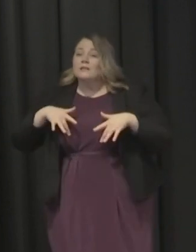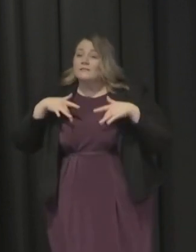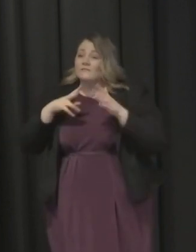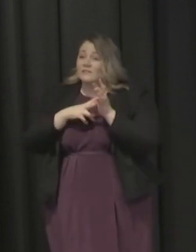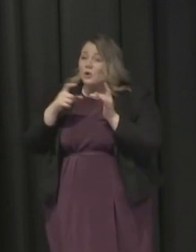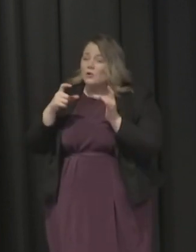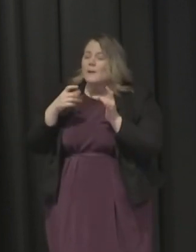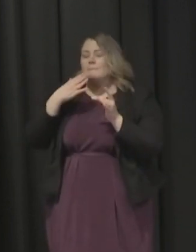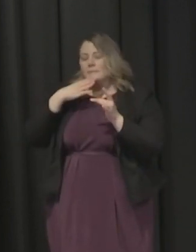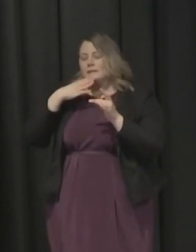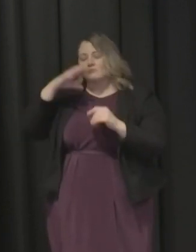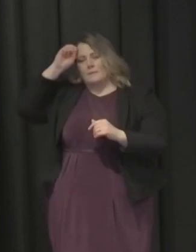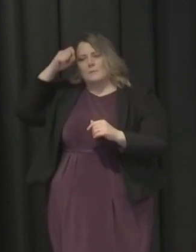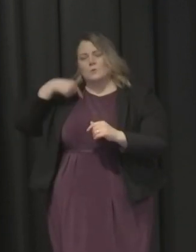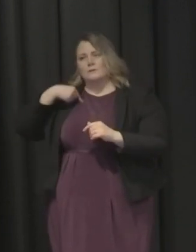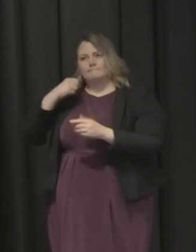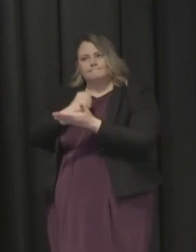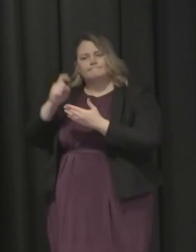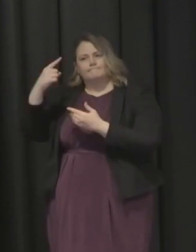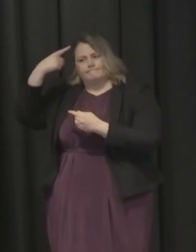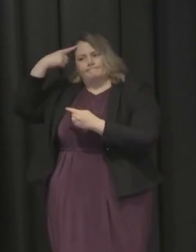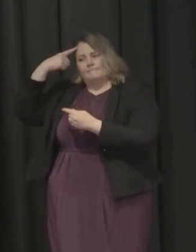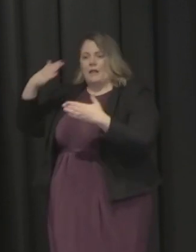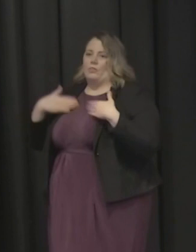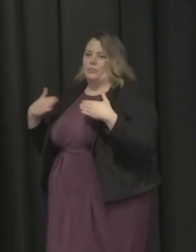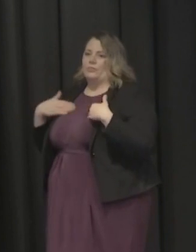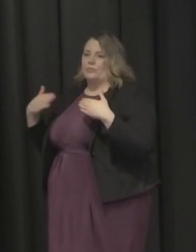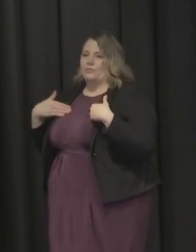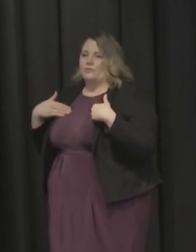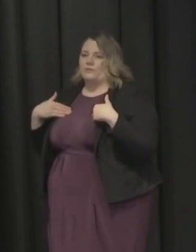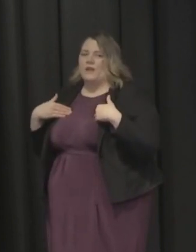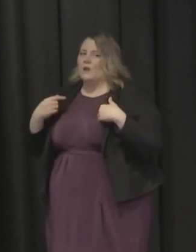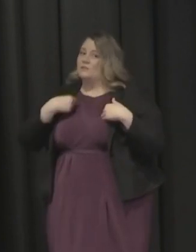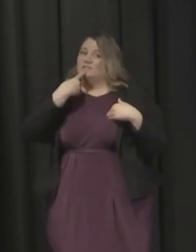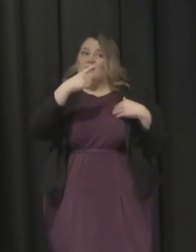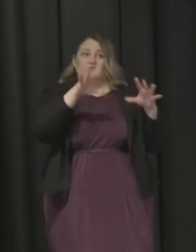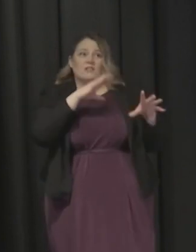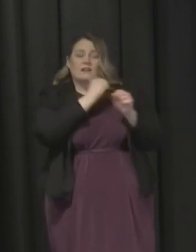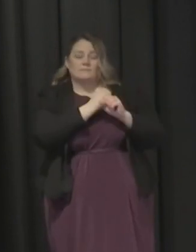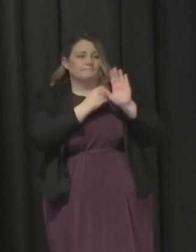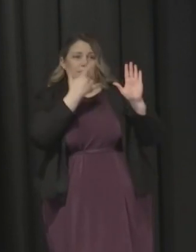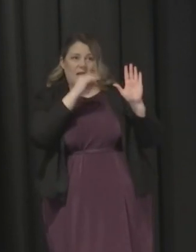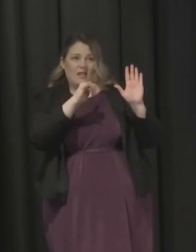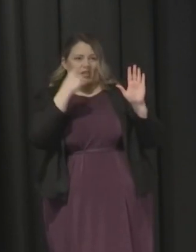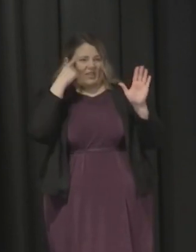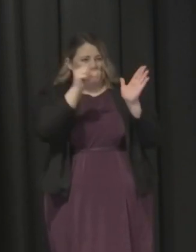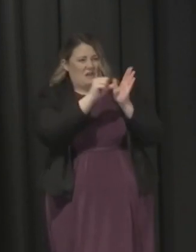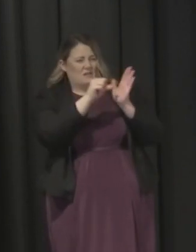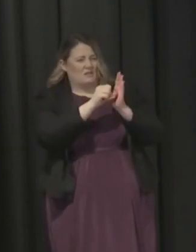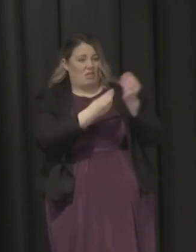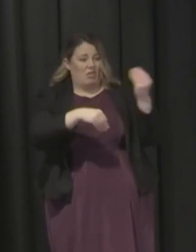that the state government is committed to the national roadmap. You heard the Premier here yesterday